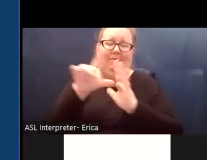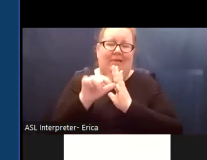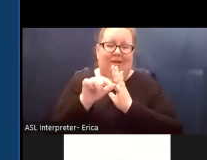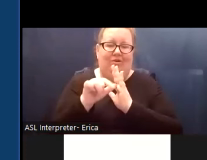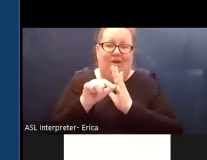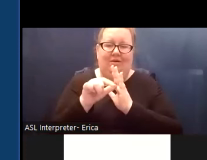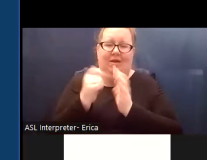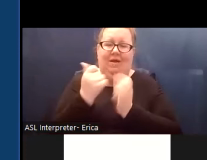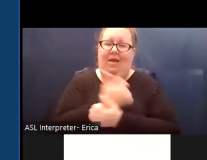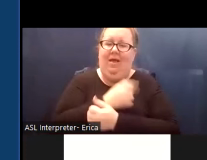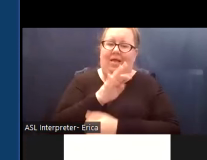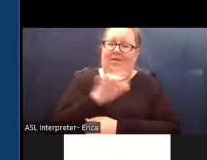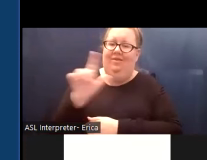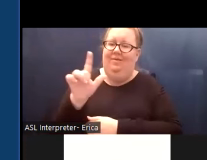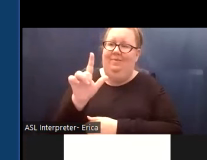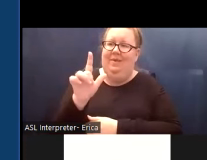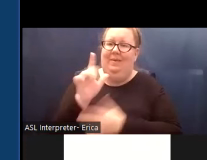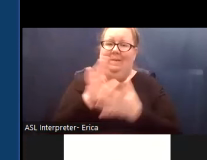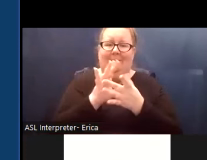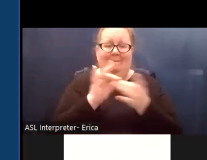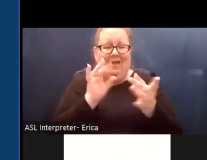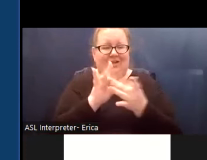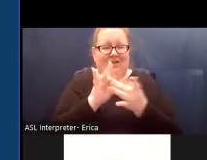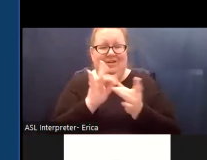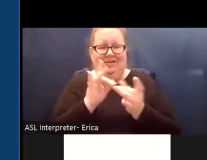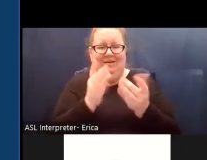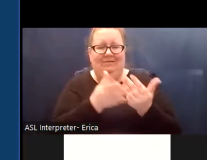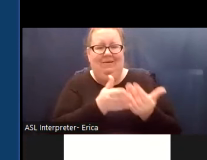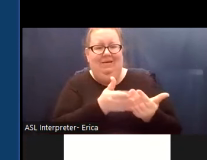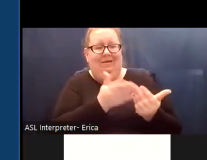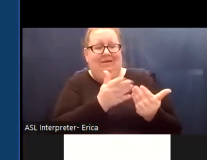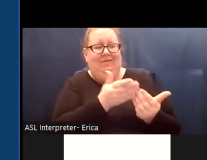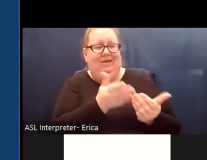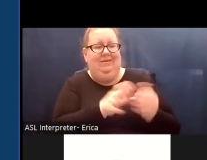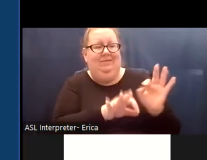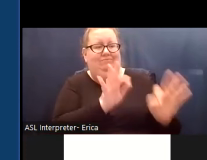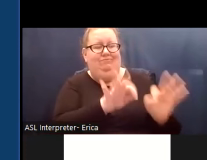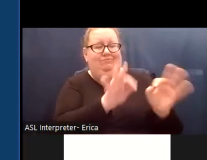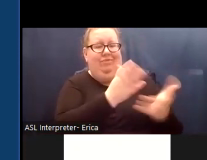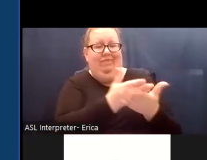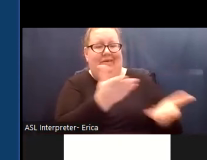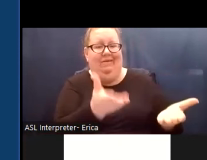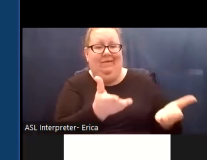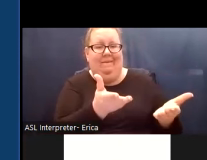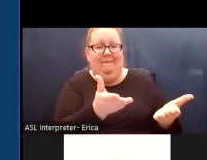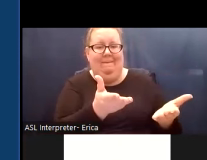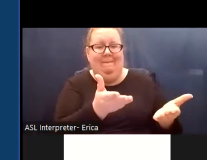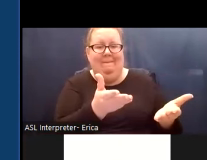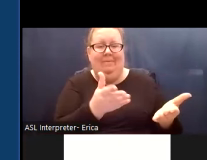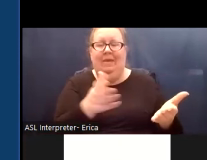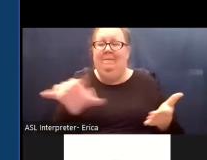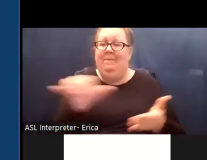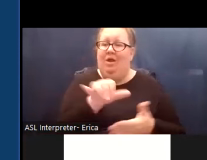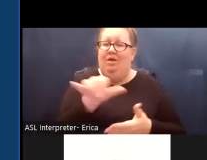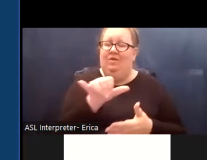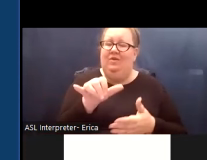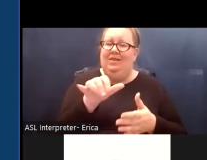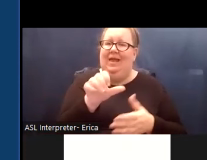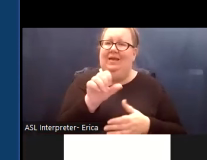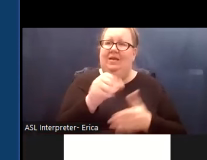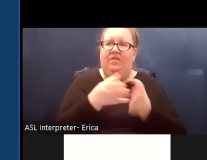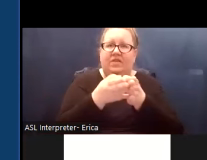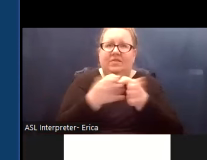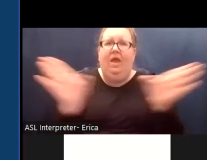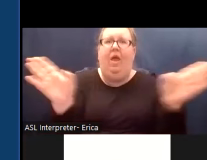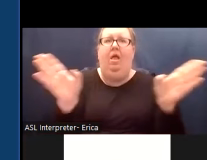the low-hanging fruit, but based on the scale of the problem, you know, sometimes things